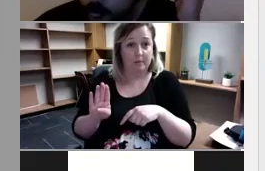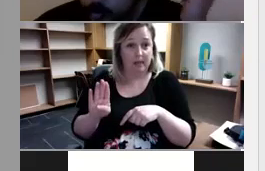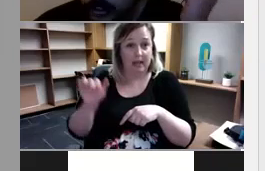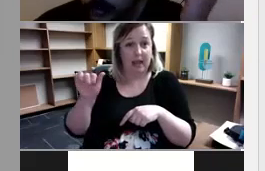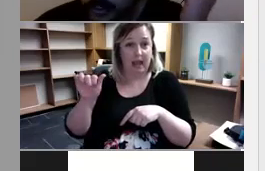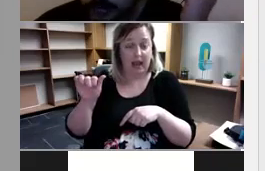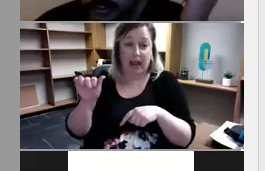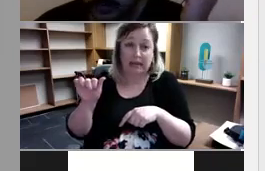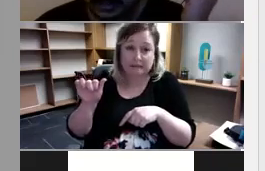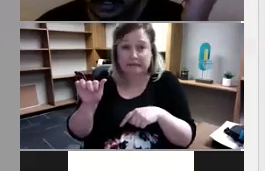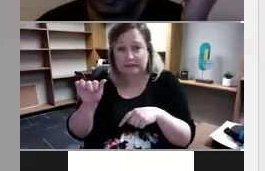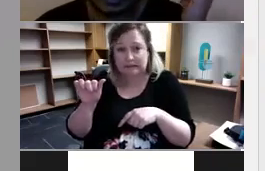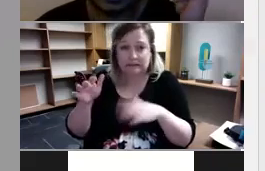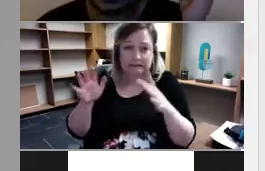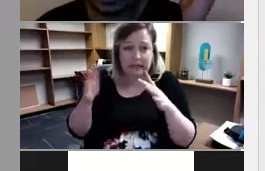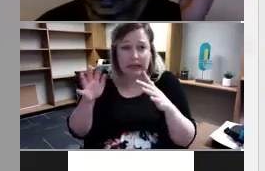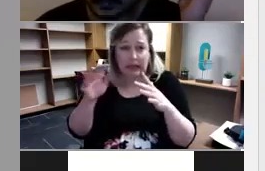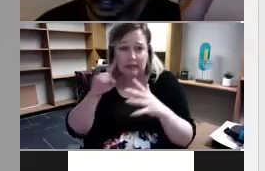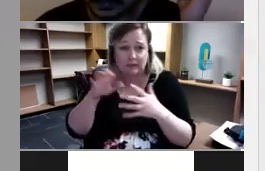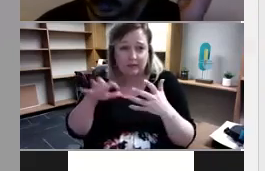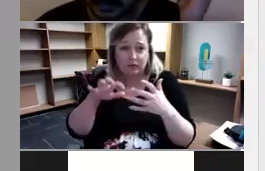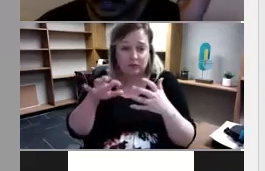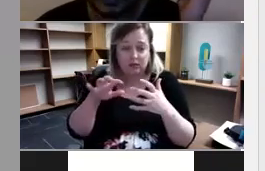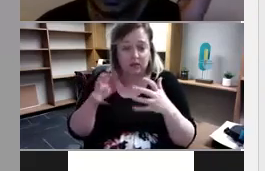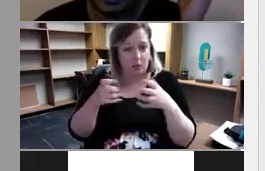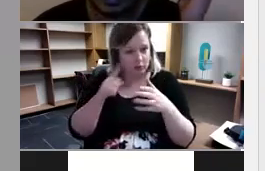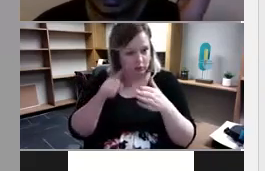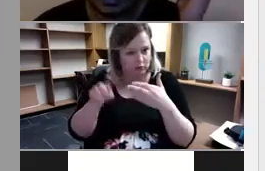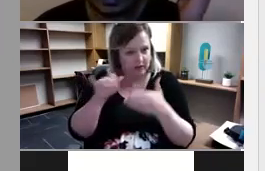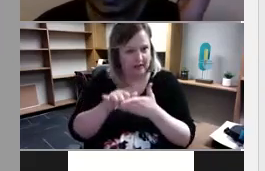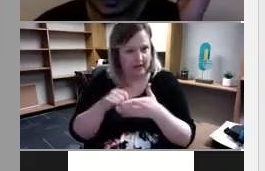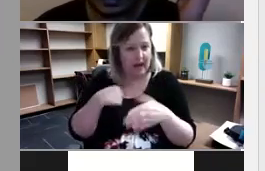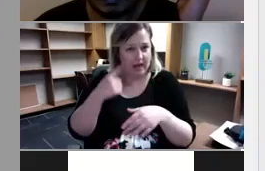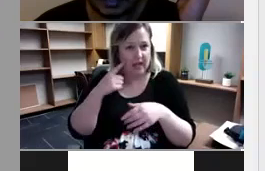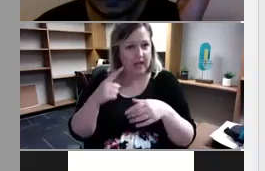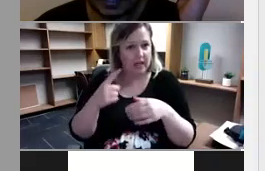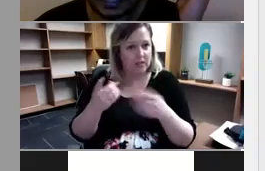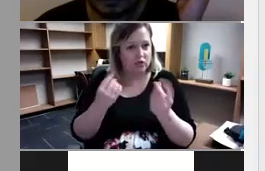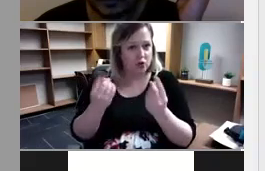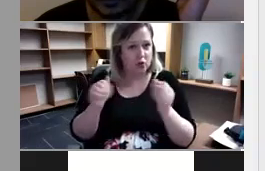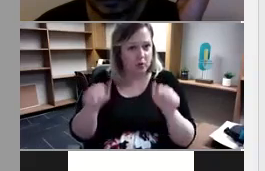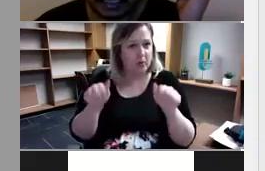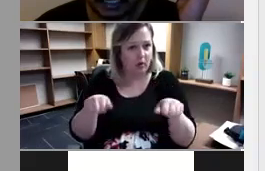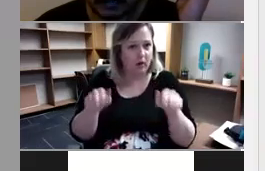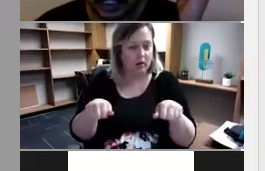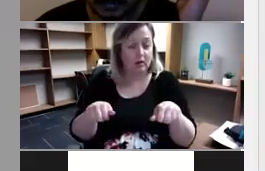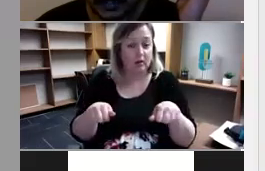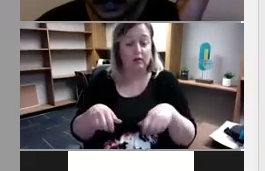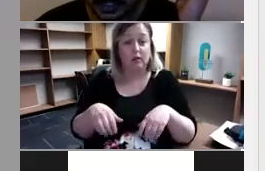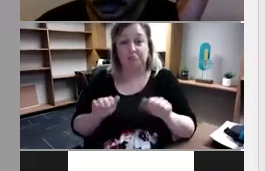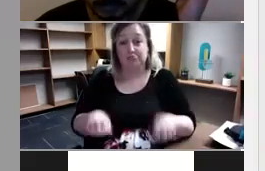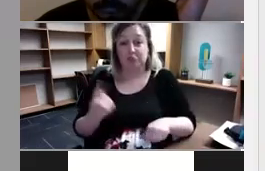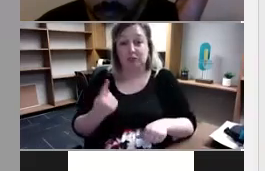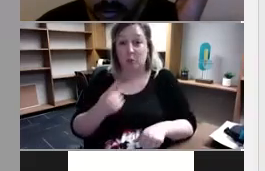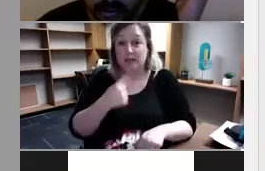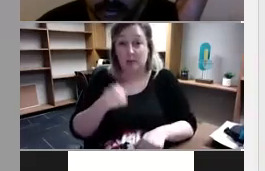guys to look into this particular thing. I think this one is provable. Can someone tell me if I can prove equation number